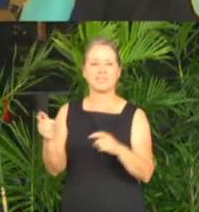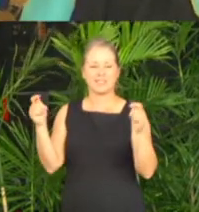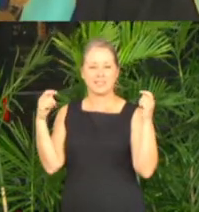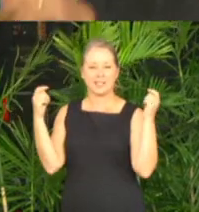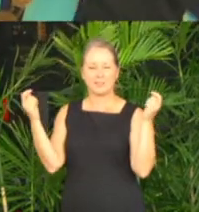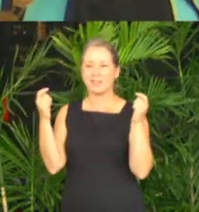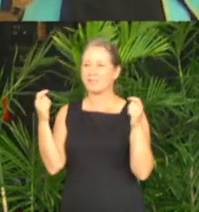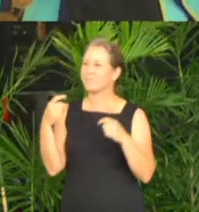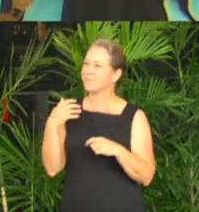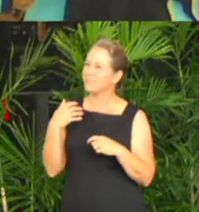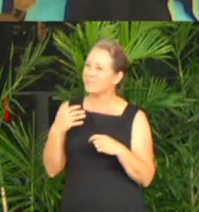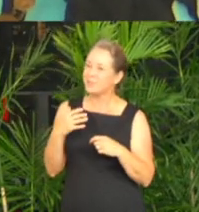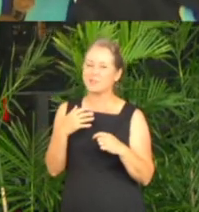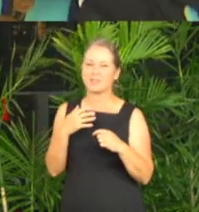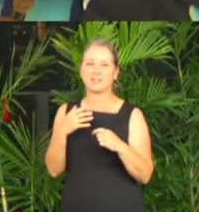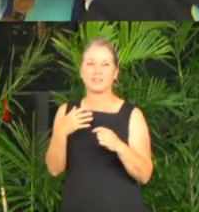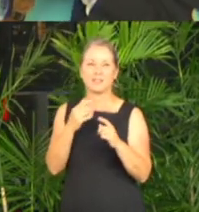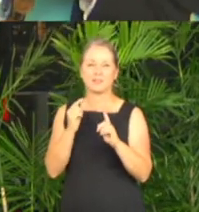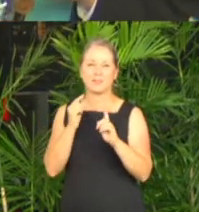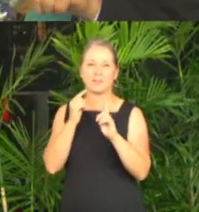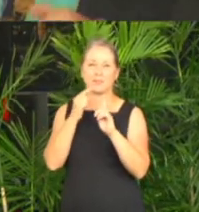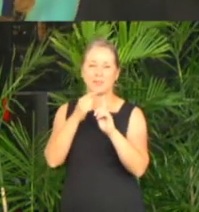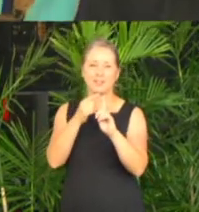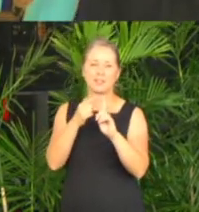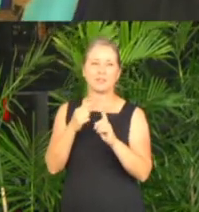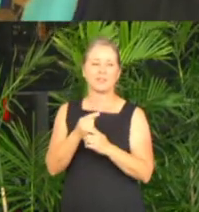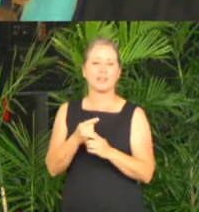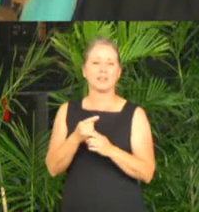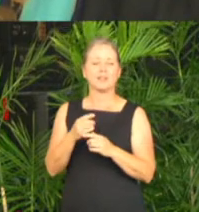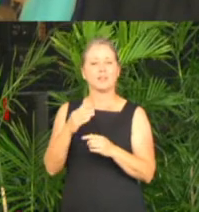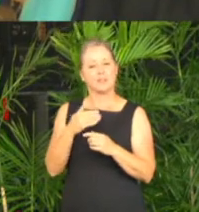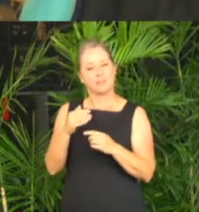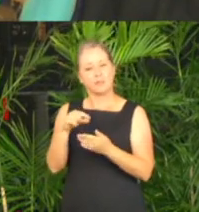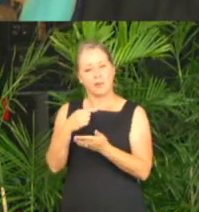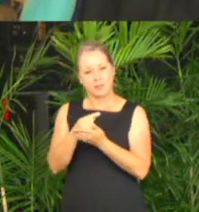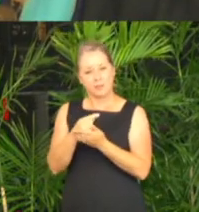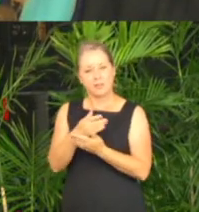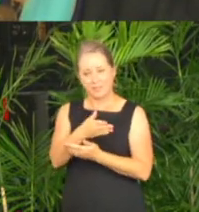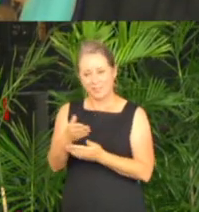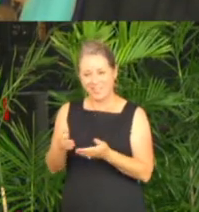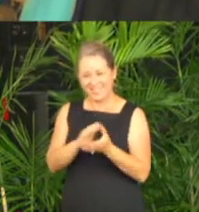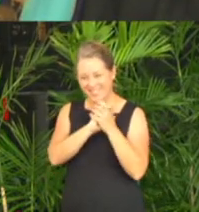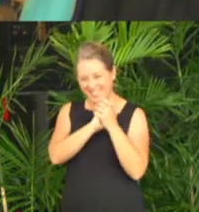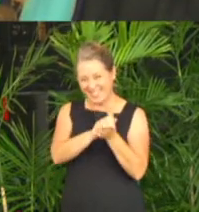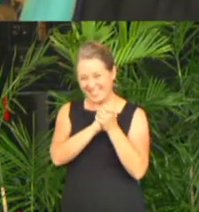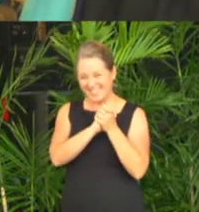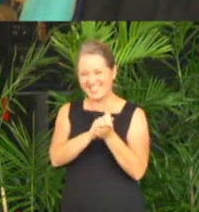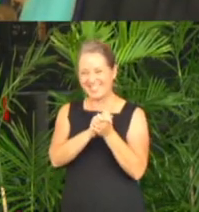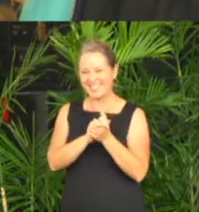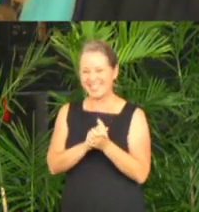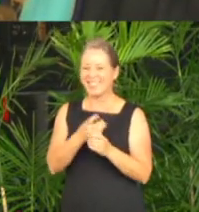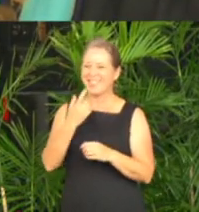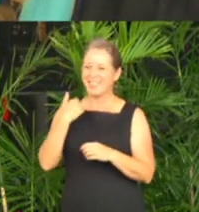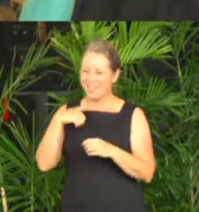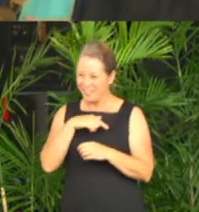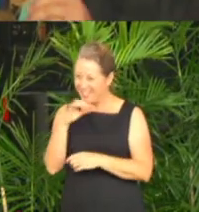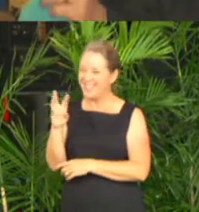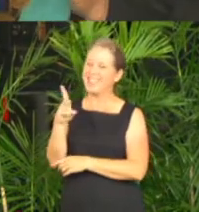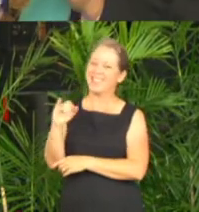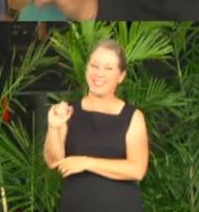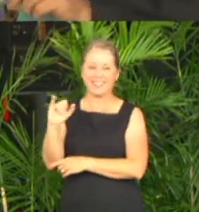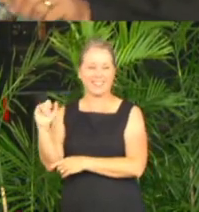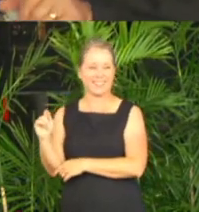this momentous milestone. To my fellow graduates, congratulations! We did